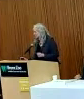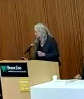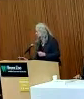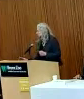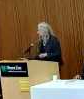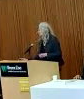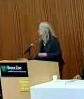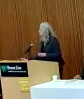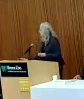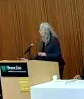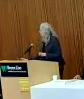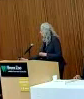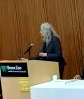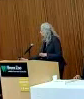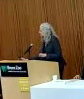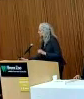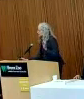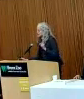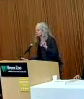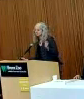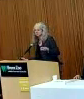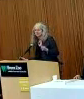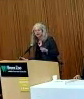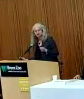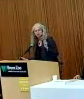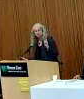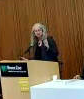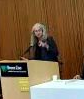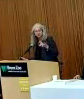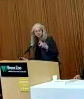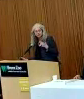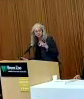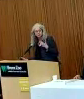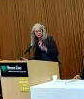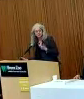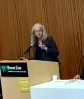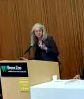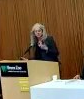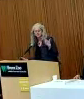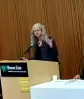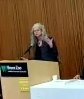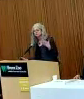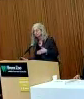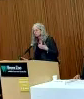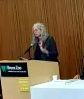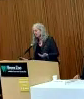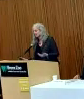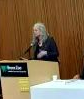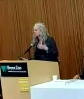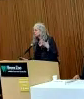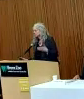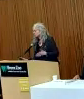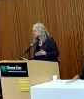Anda consumer protection Statute in New York state right now we only have authority and you know Protections in New York state for deceptive